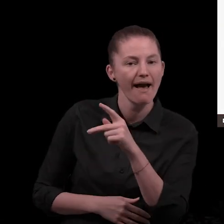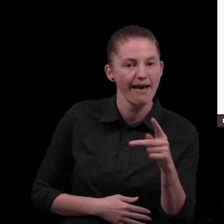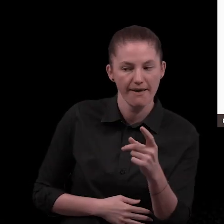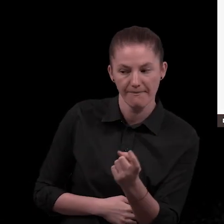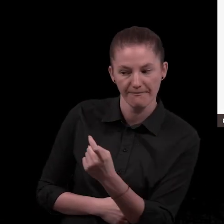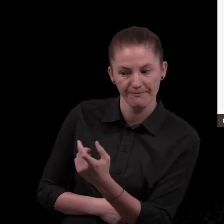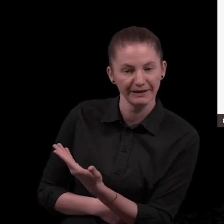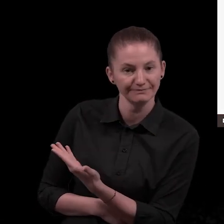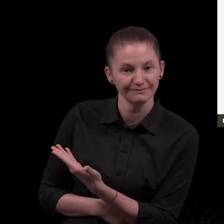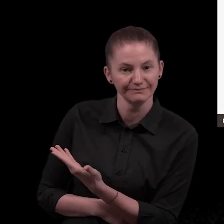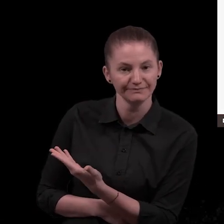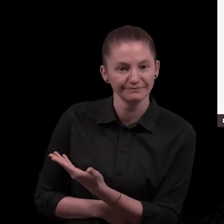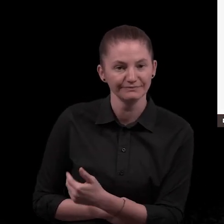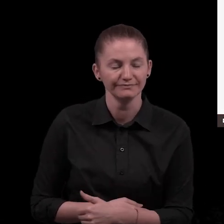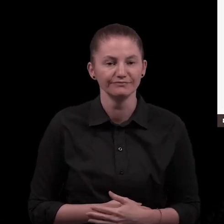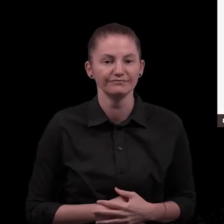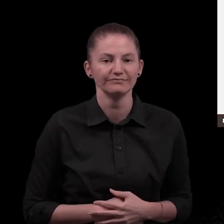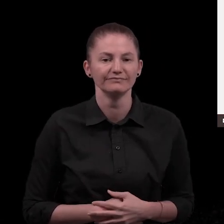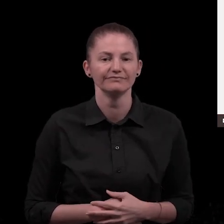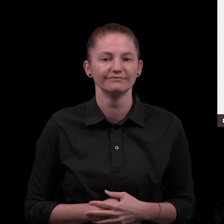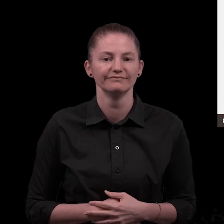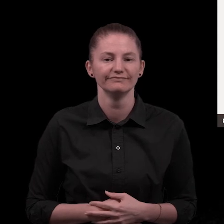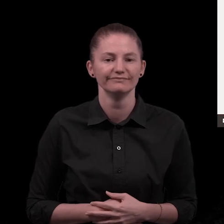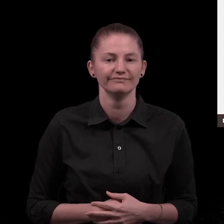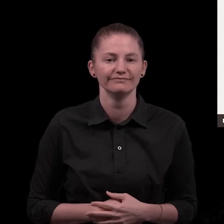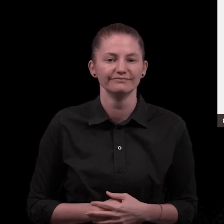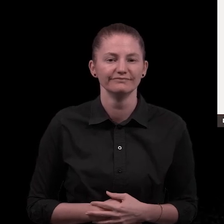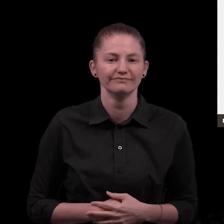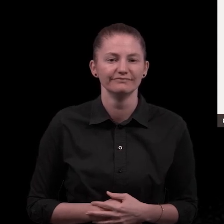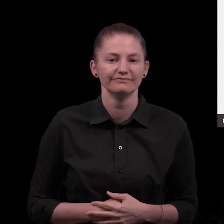And we can see that it's picked out the name,